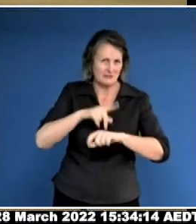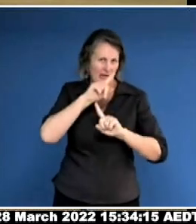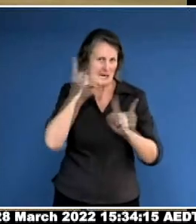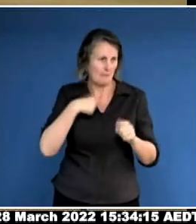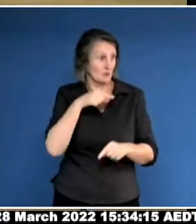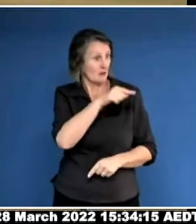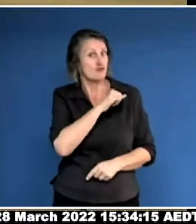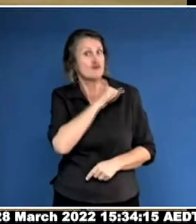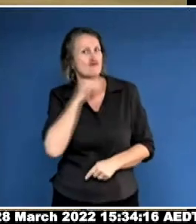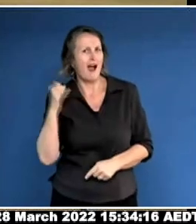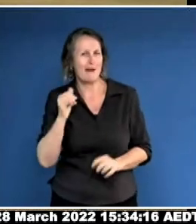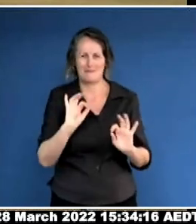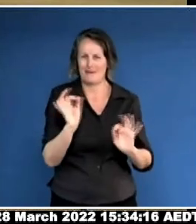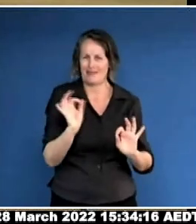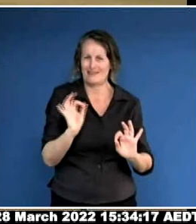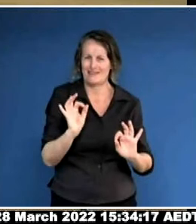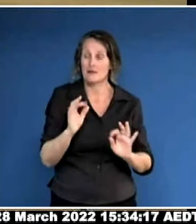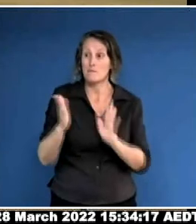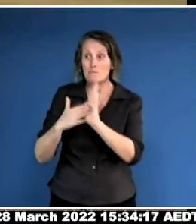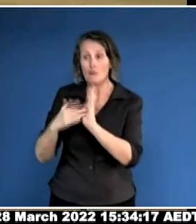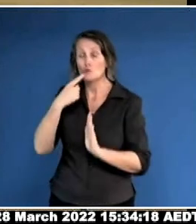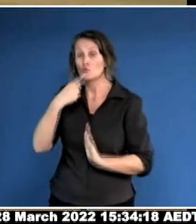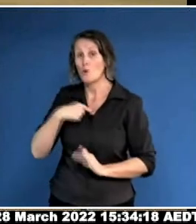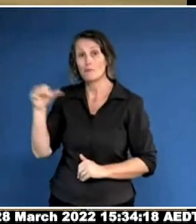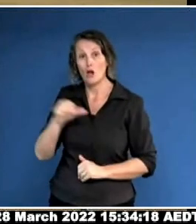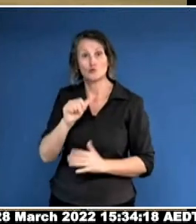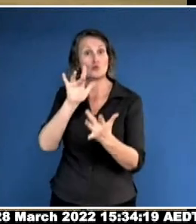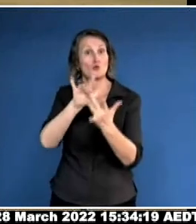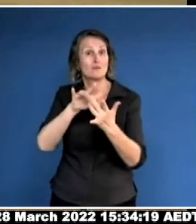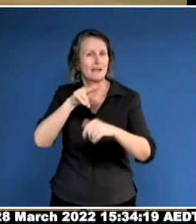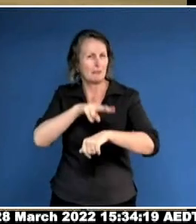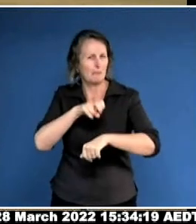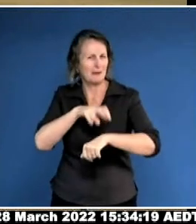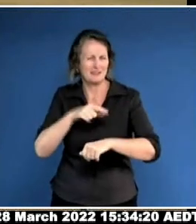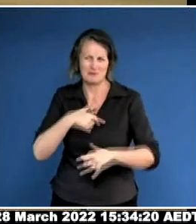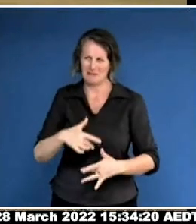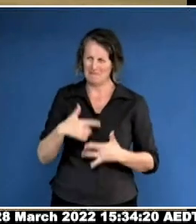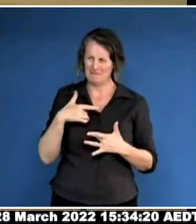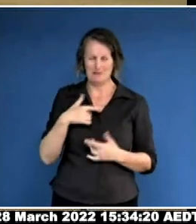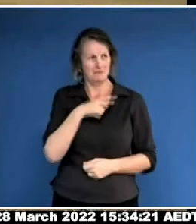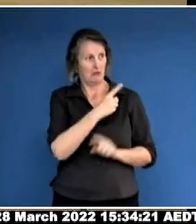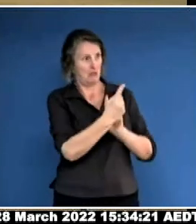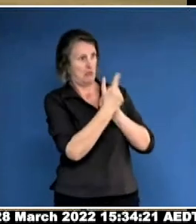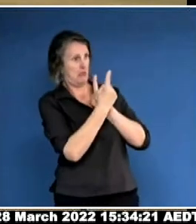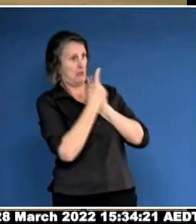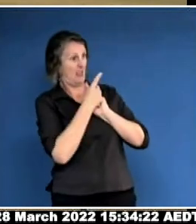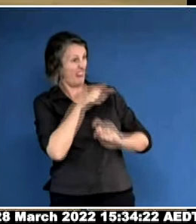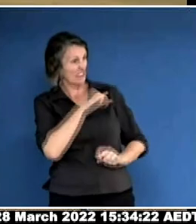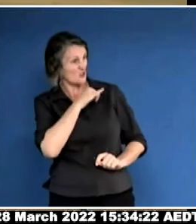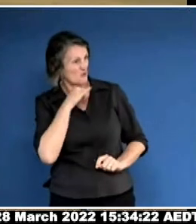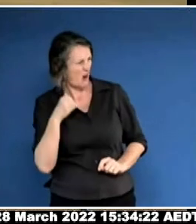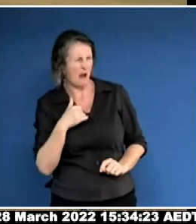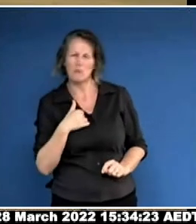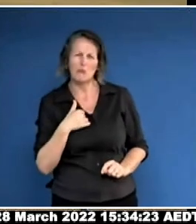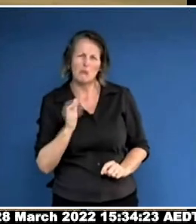I think mum suggested that I contact the police once, but at the time I just didn't see the connection between police business and the business